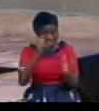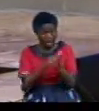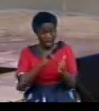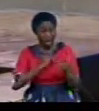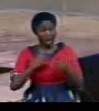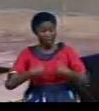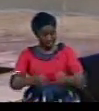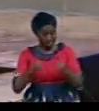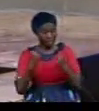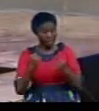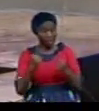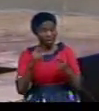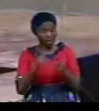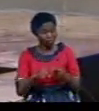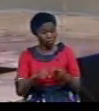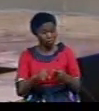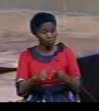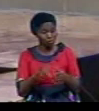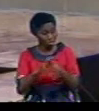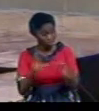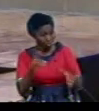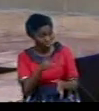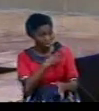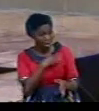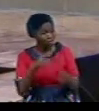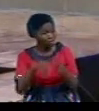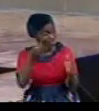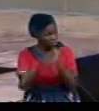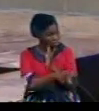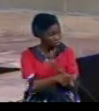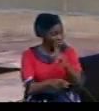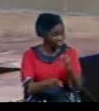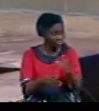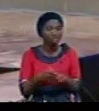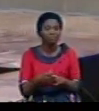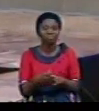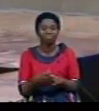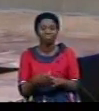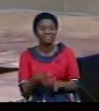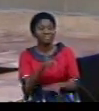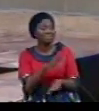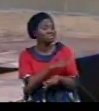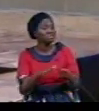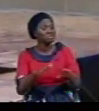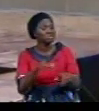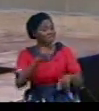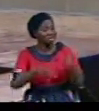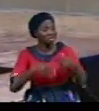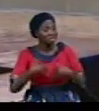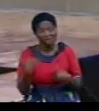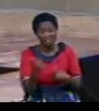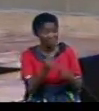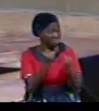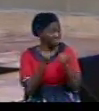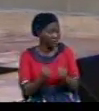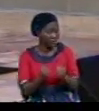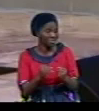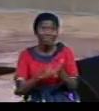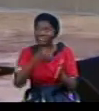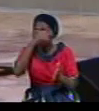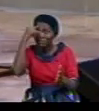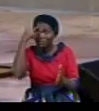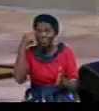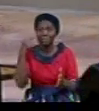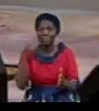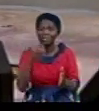to crucify you you couldn't have any power why it's not for the plan of God what power could you have